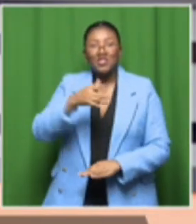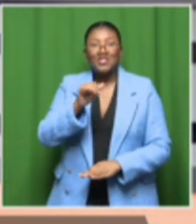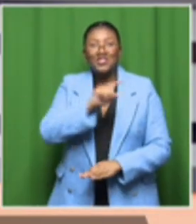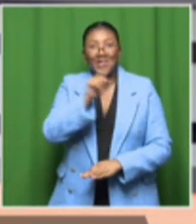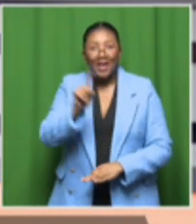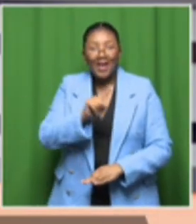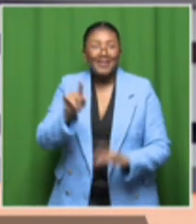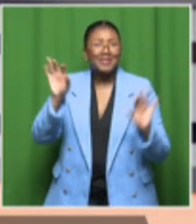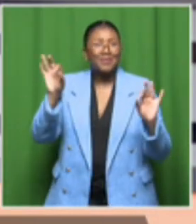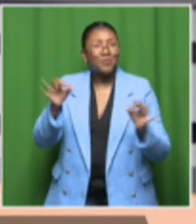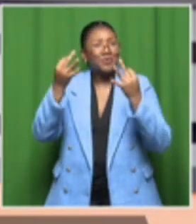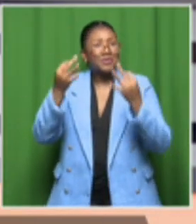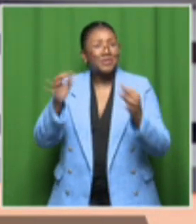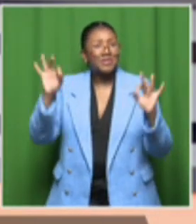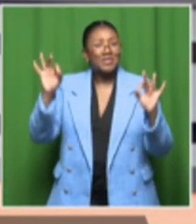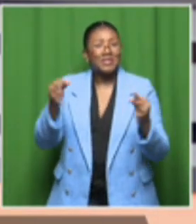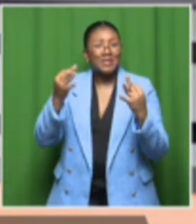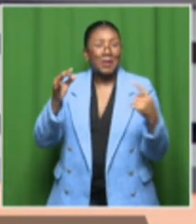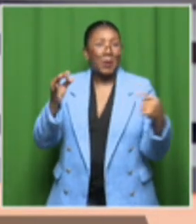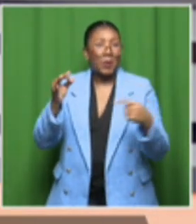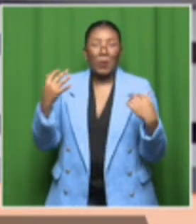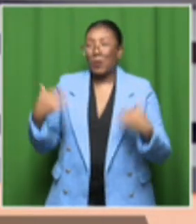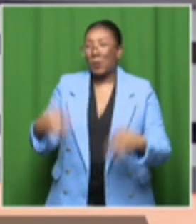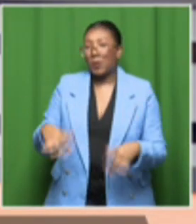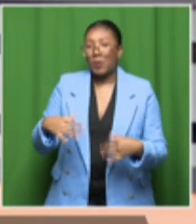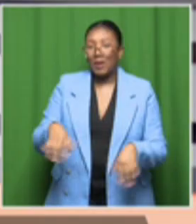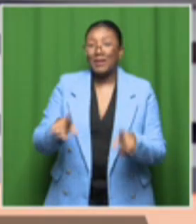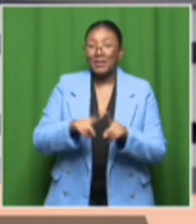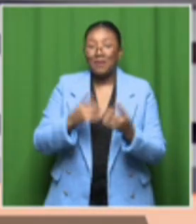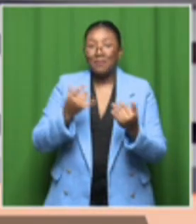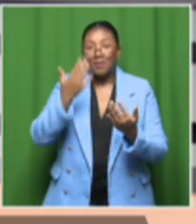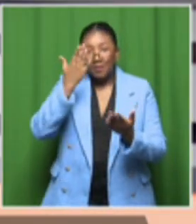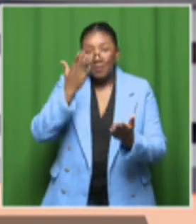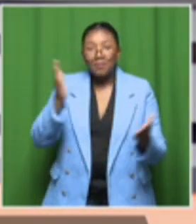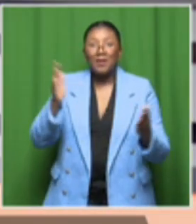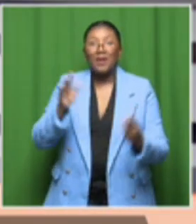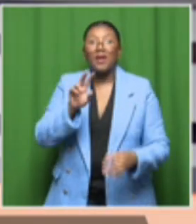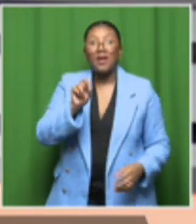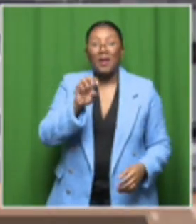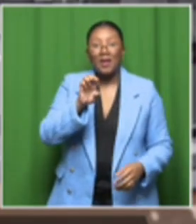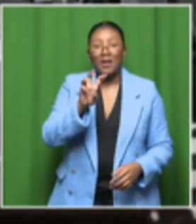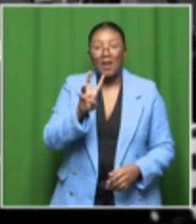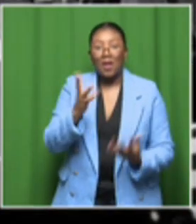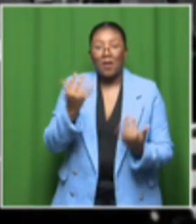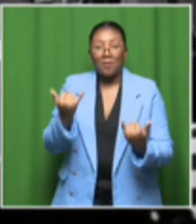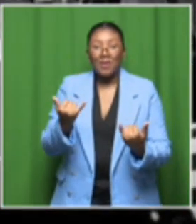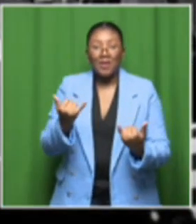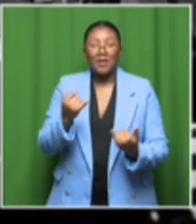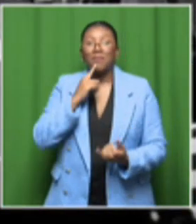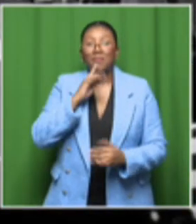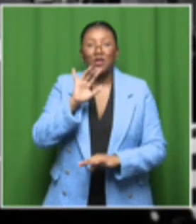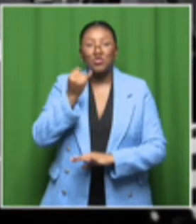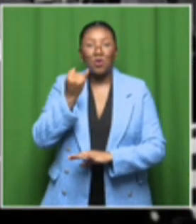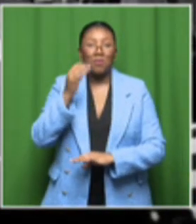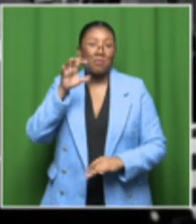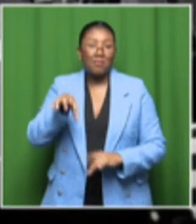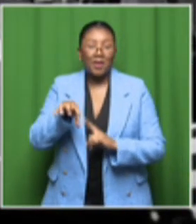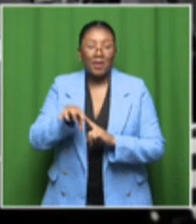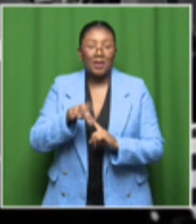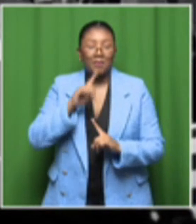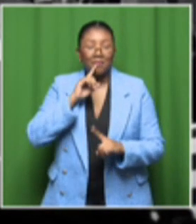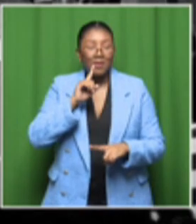genre or as a particular traditional crowd. NarowBi, it's a Joburg-based creative collective that's redefining the jazz experience for audiences of all